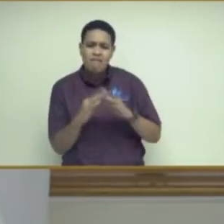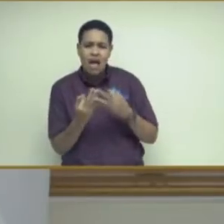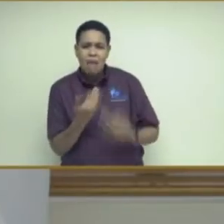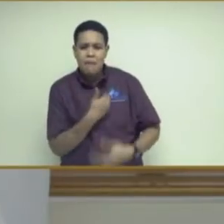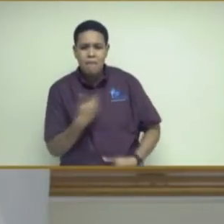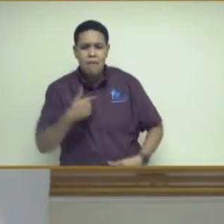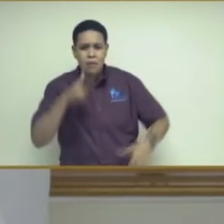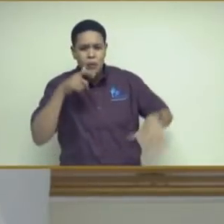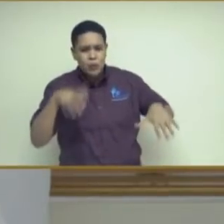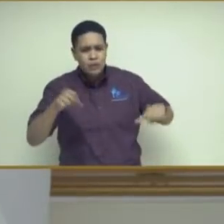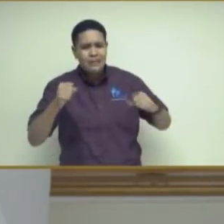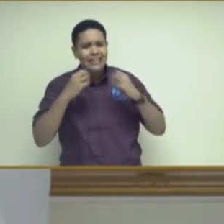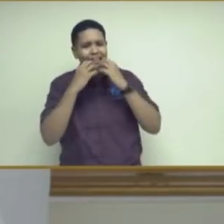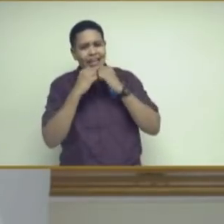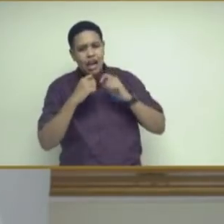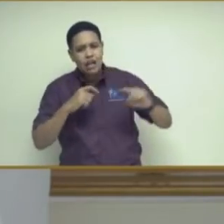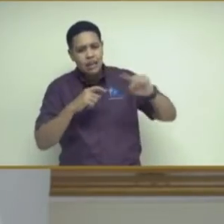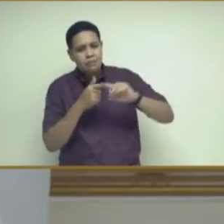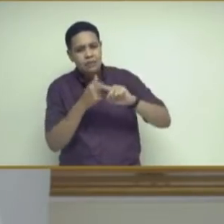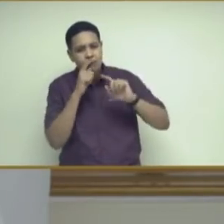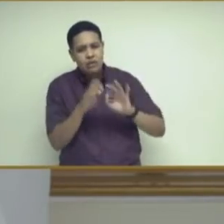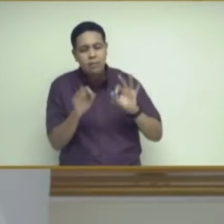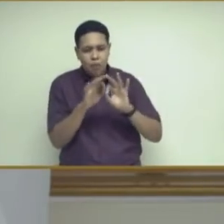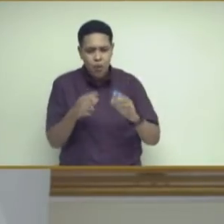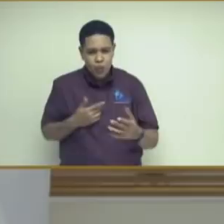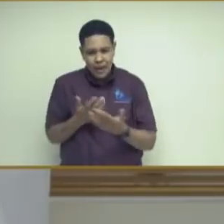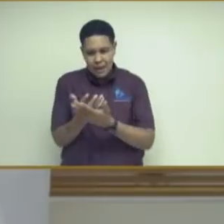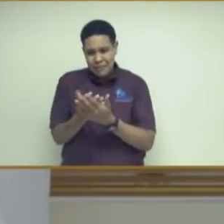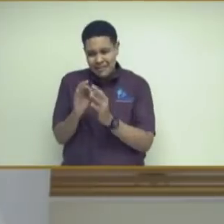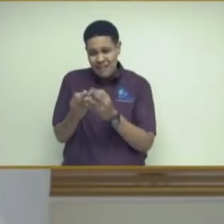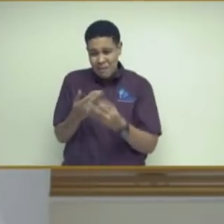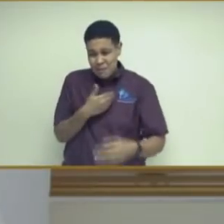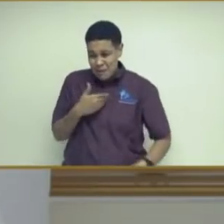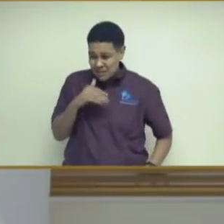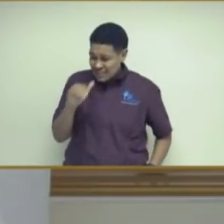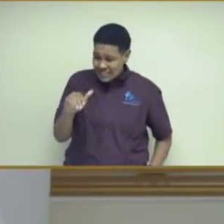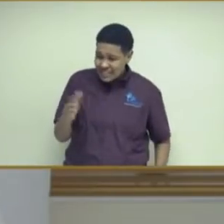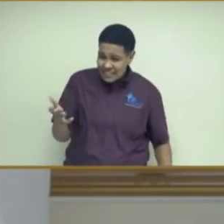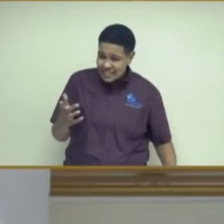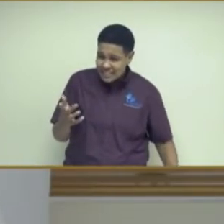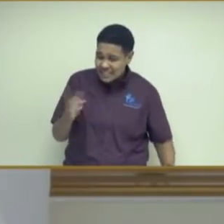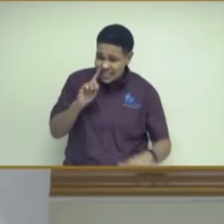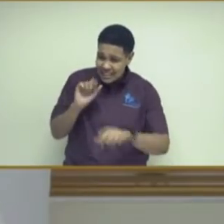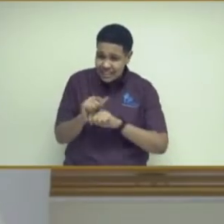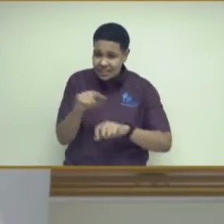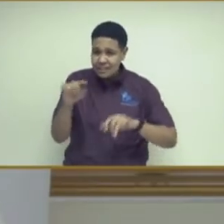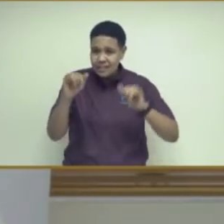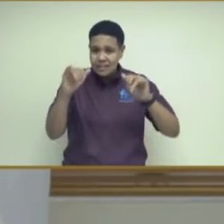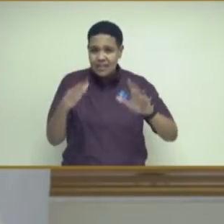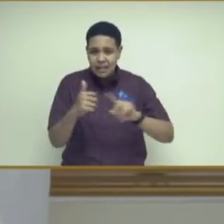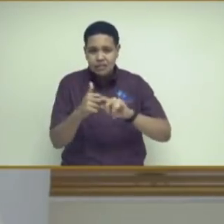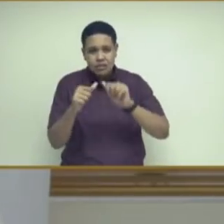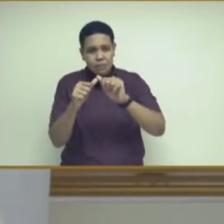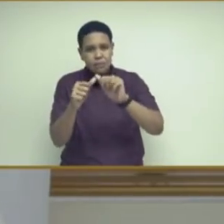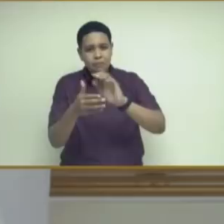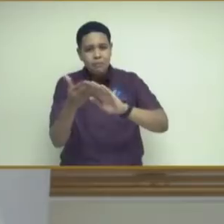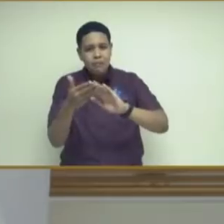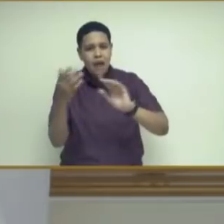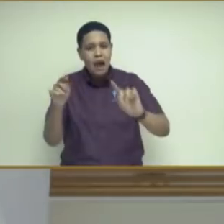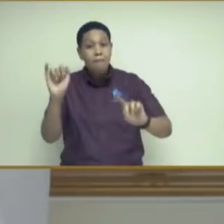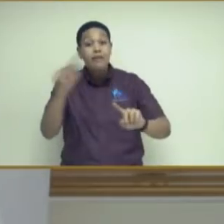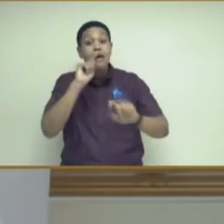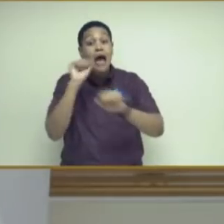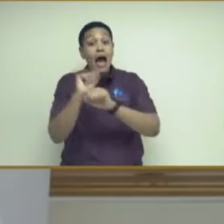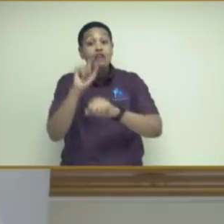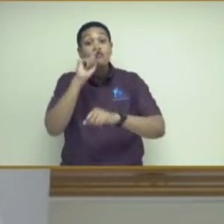members who take care of them. And it's important that we appeal to family members to insist that these standards are maintained, because that is actually